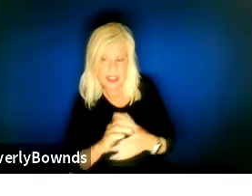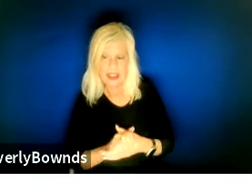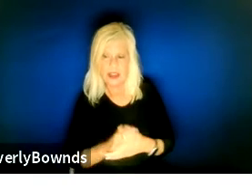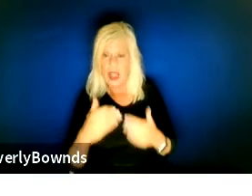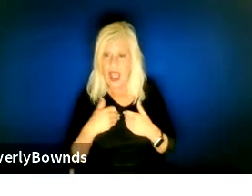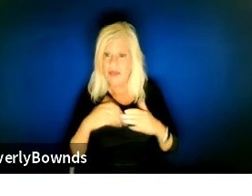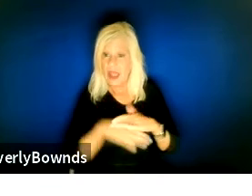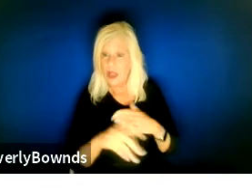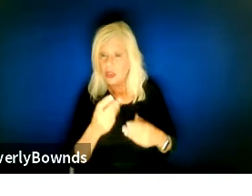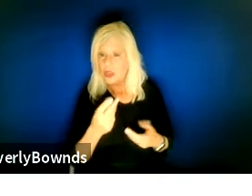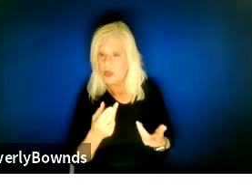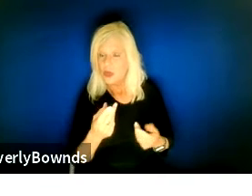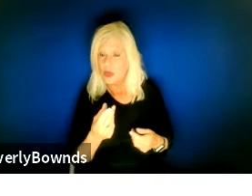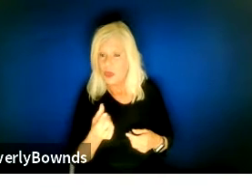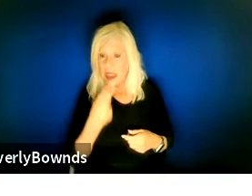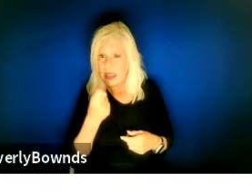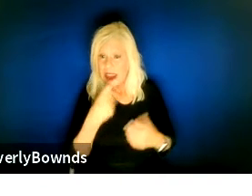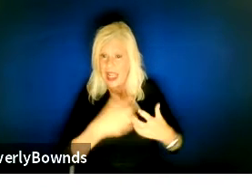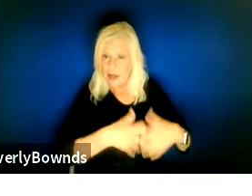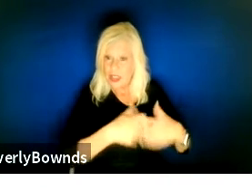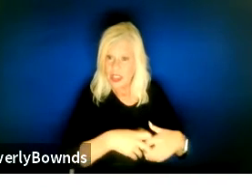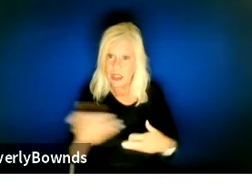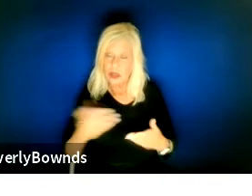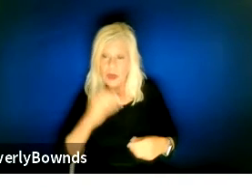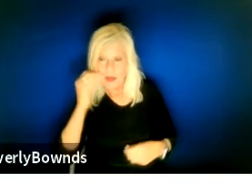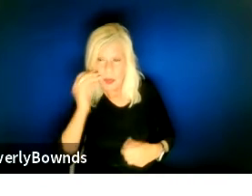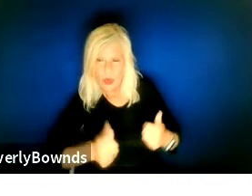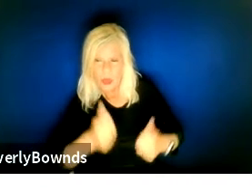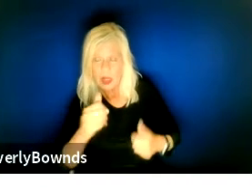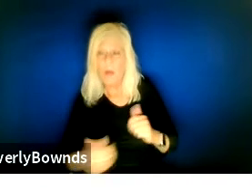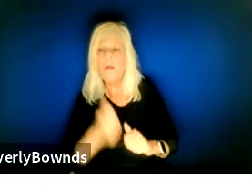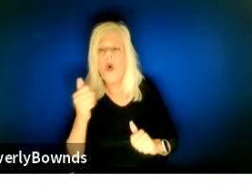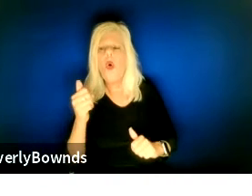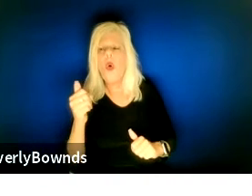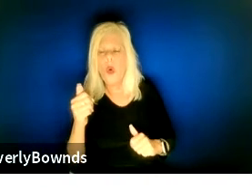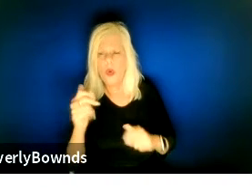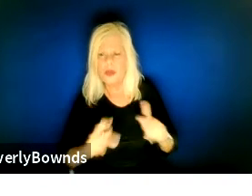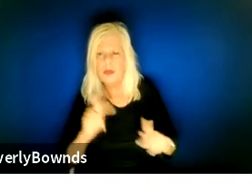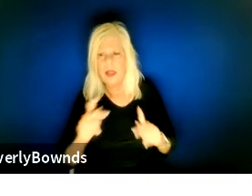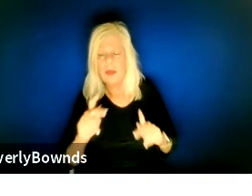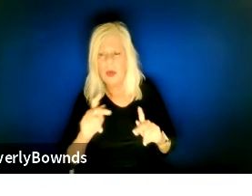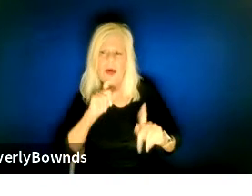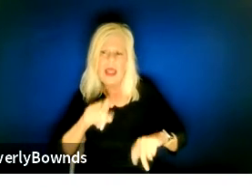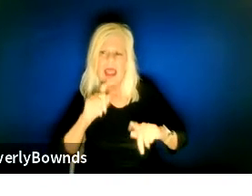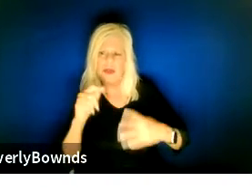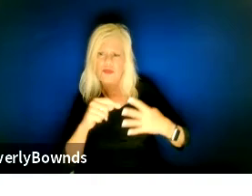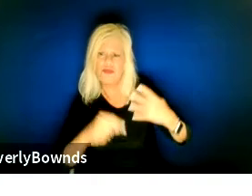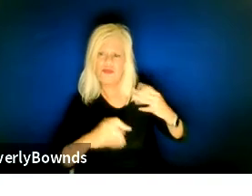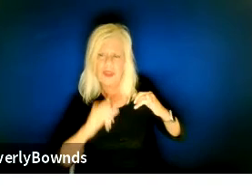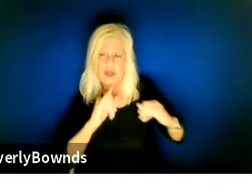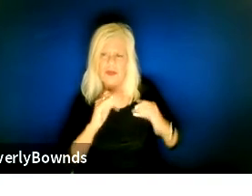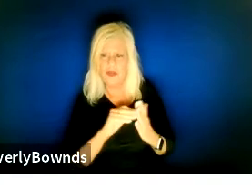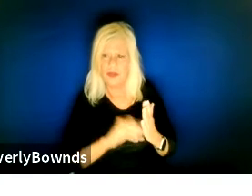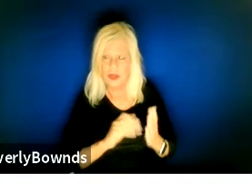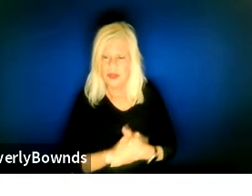access to snack machine, or is there a water fountain? Like, these were like the most common themes that came out of the interviews. And of course,